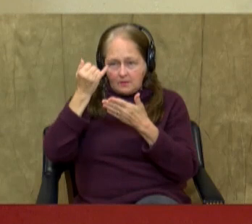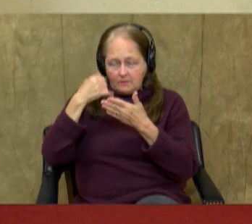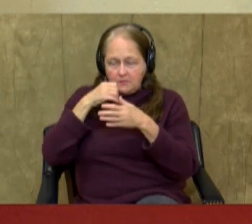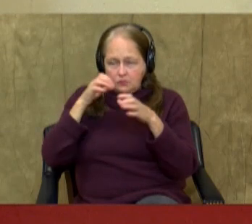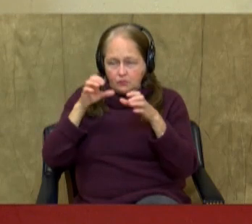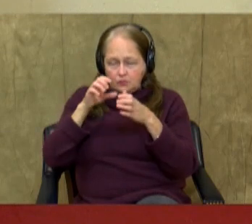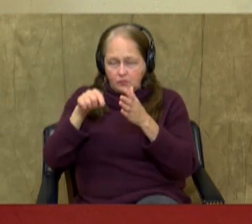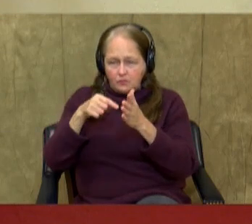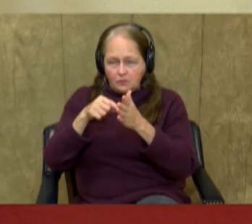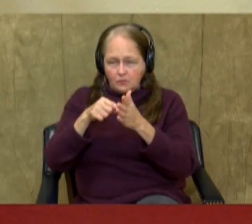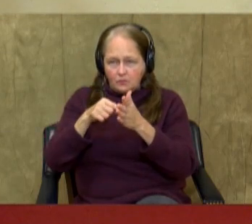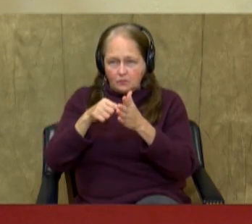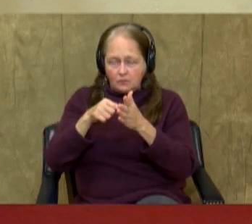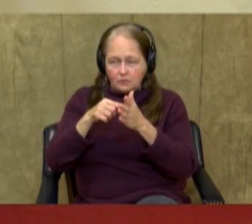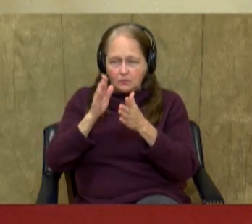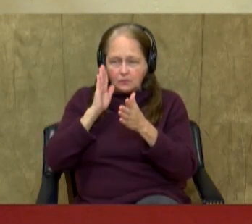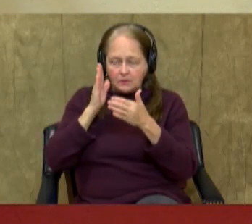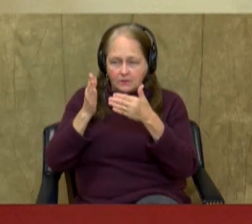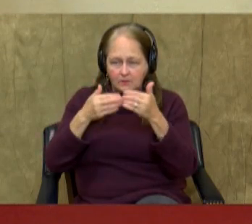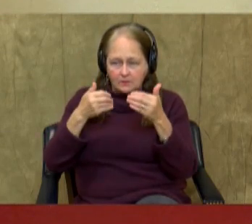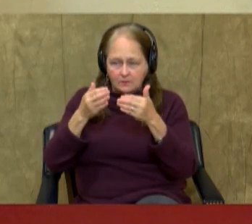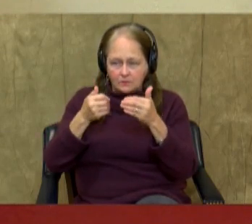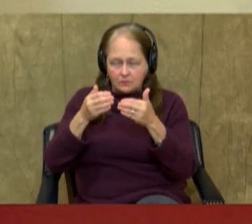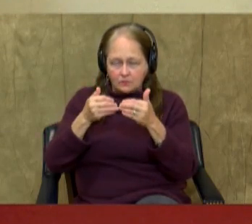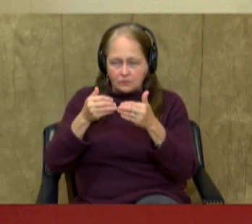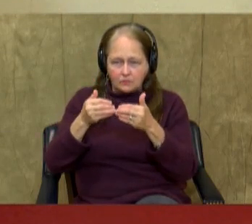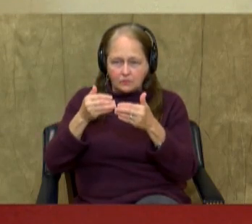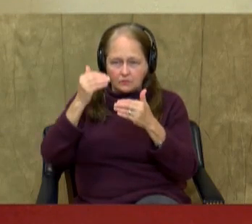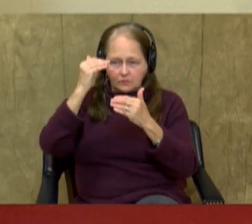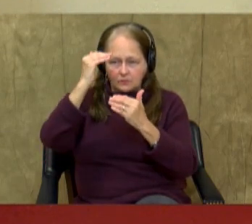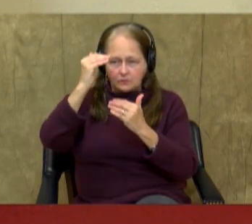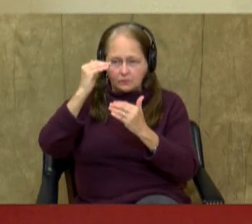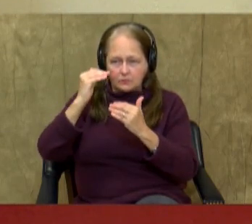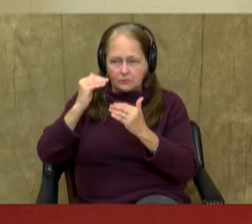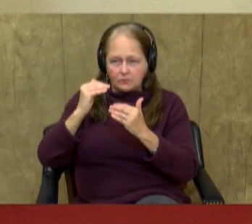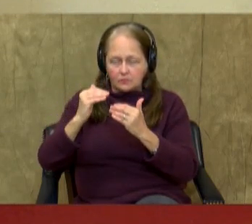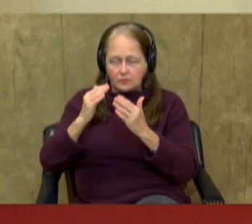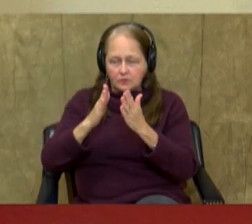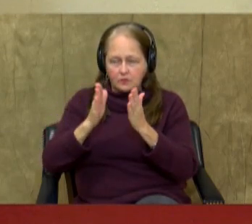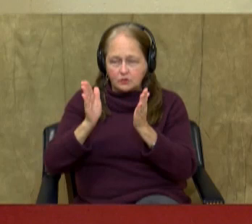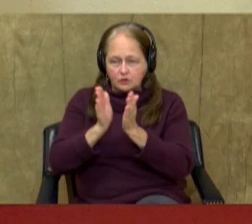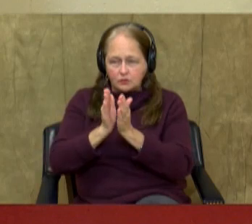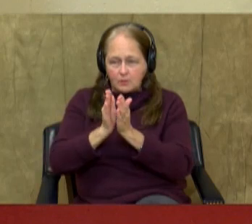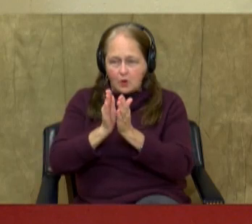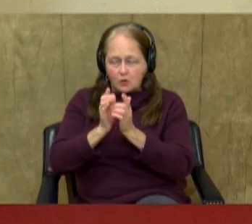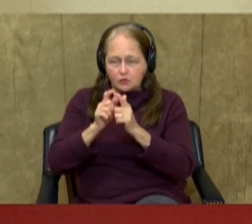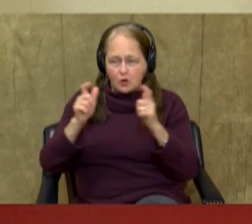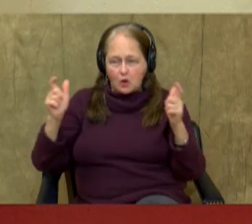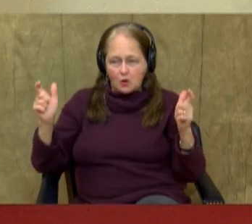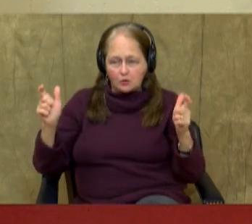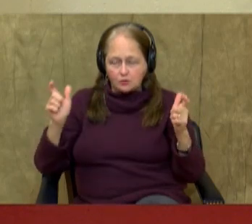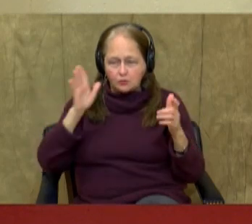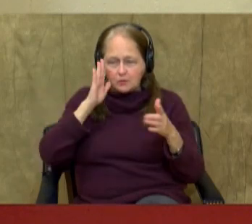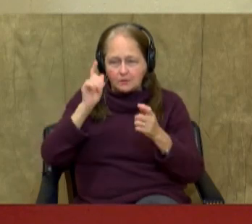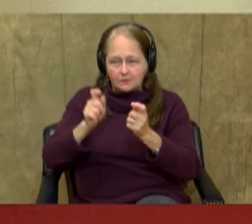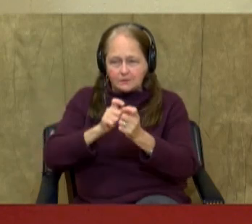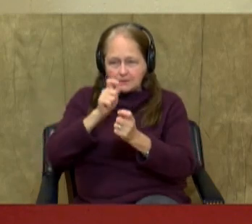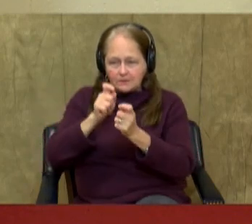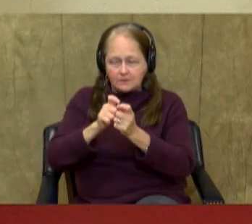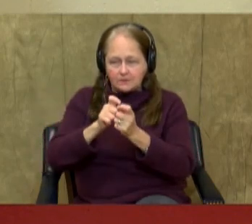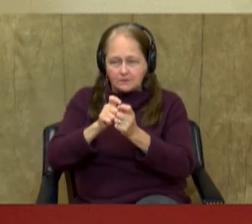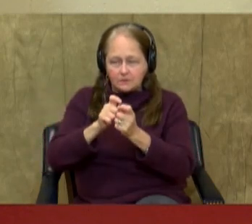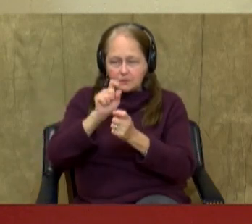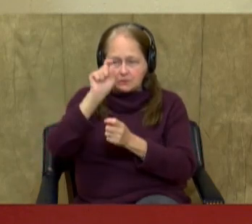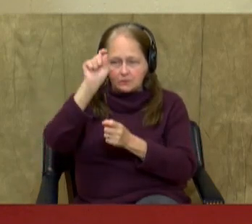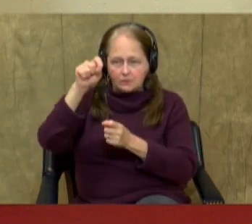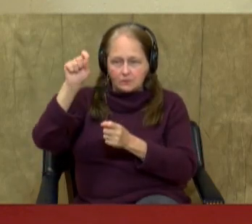it here, but it would be easier if you listed them in order from smallest to largest, then you know exactly how many marks